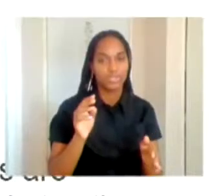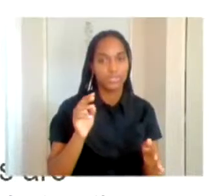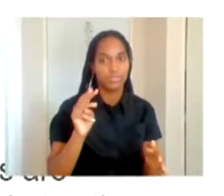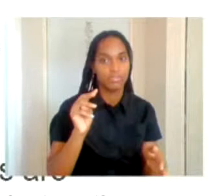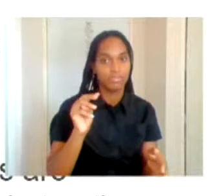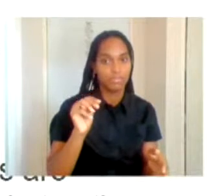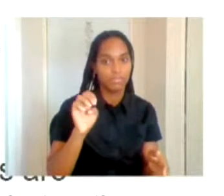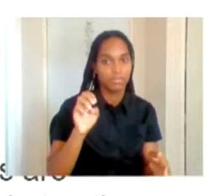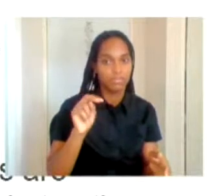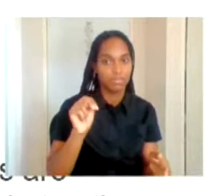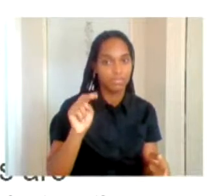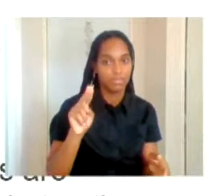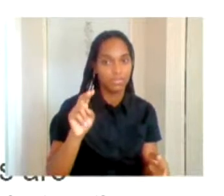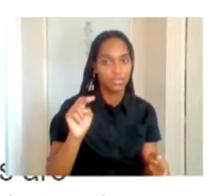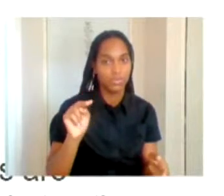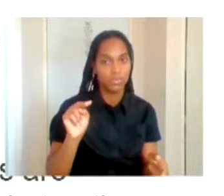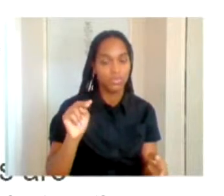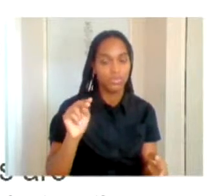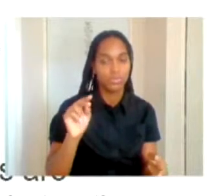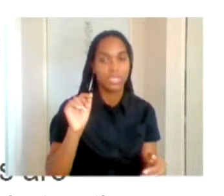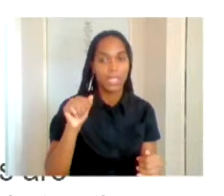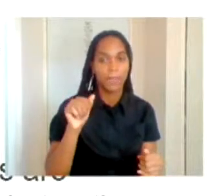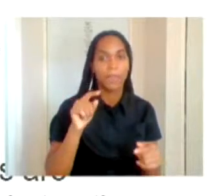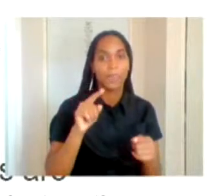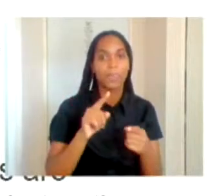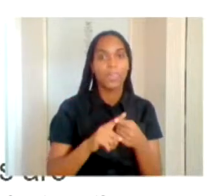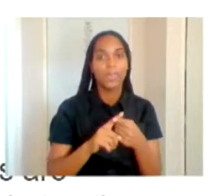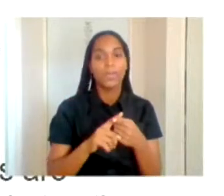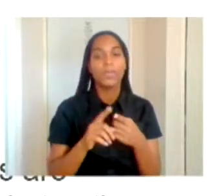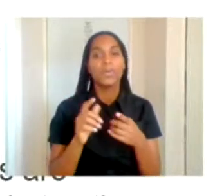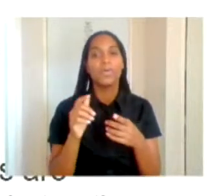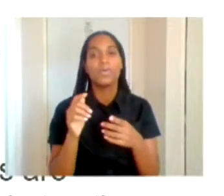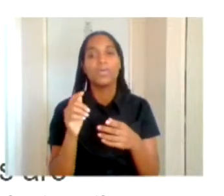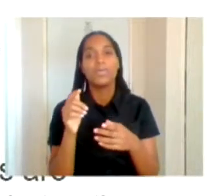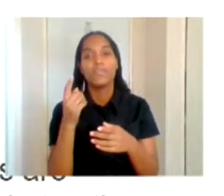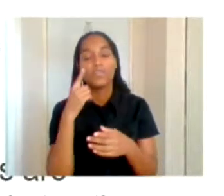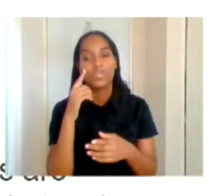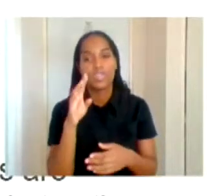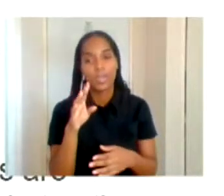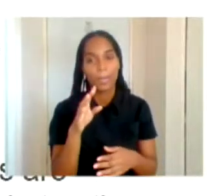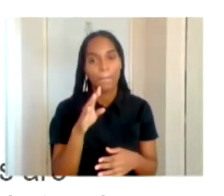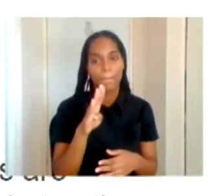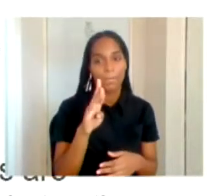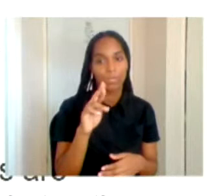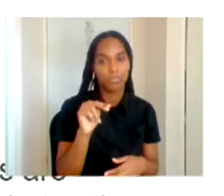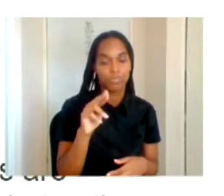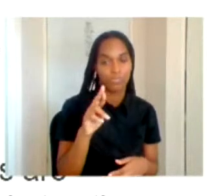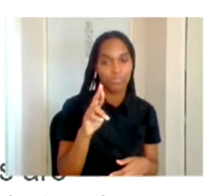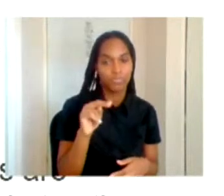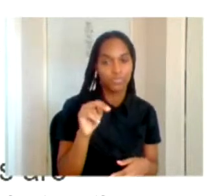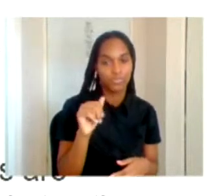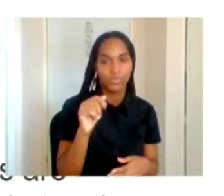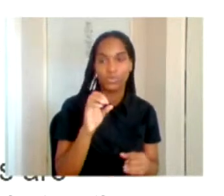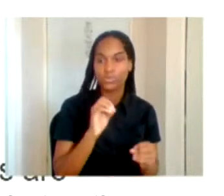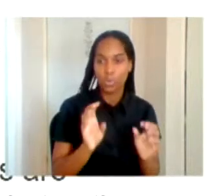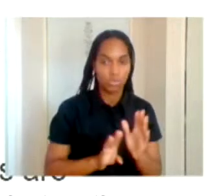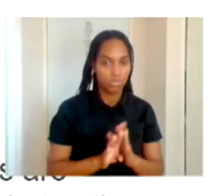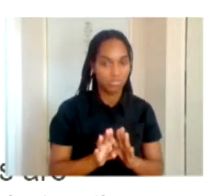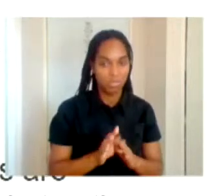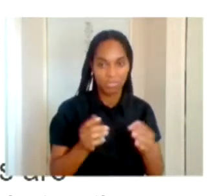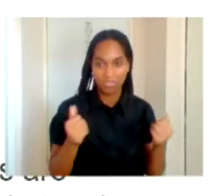to kind of skin and customize and generate the branding with very almost no development effort,